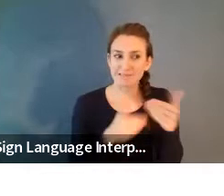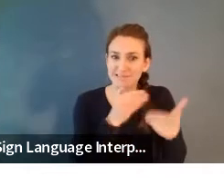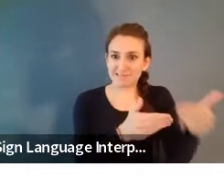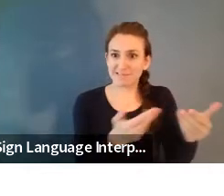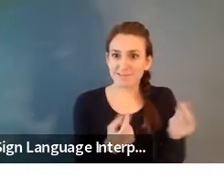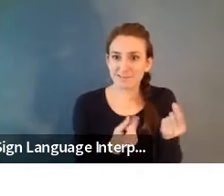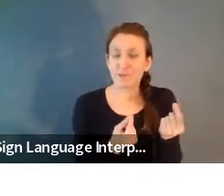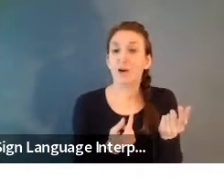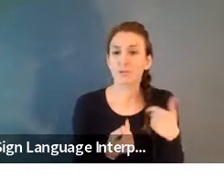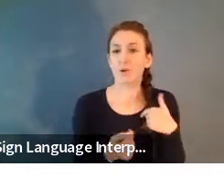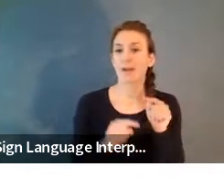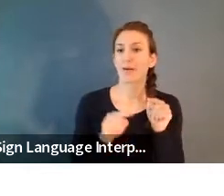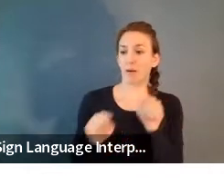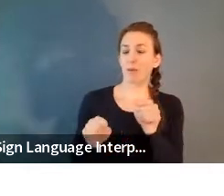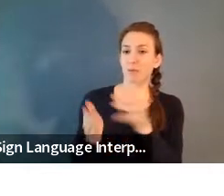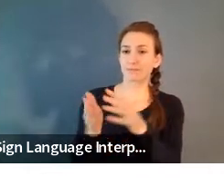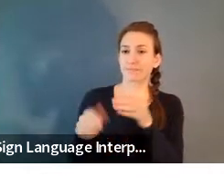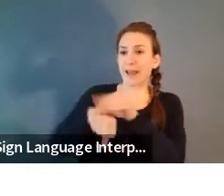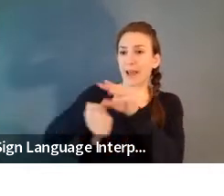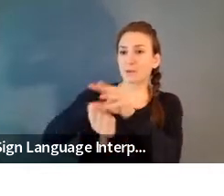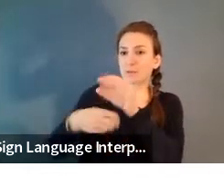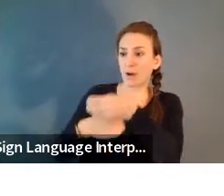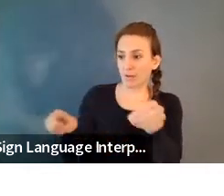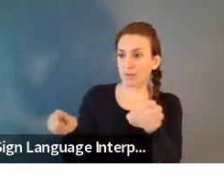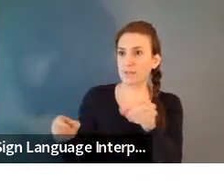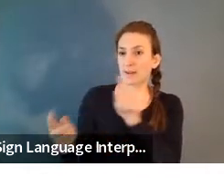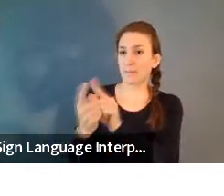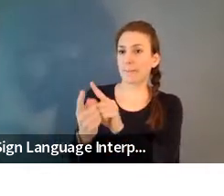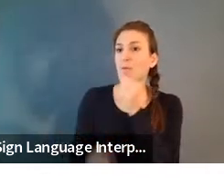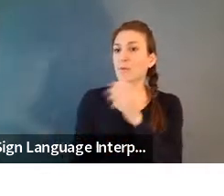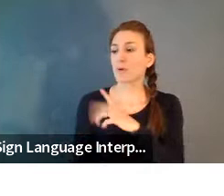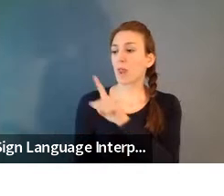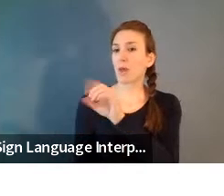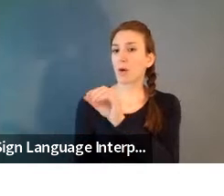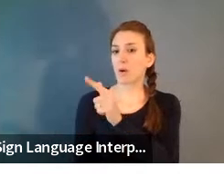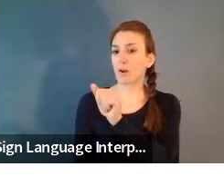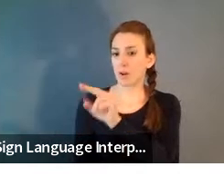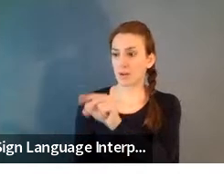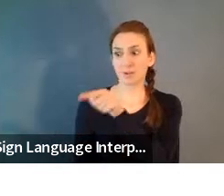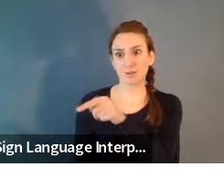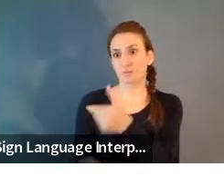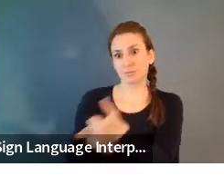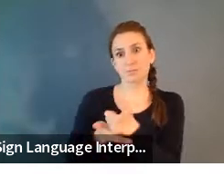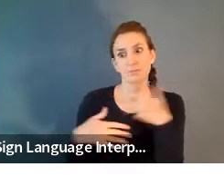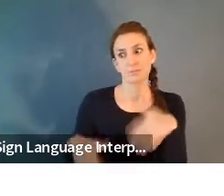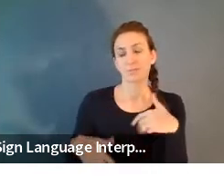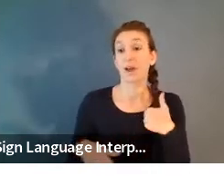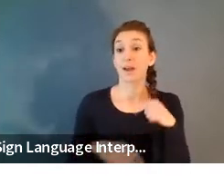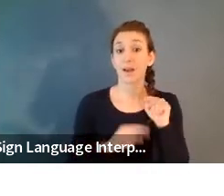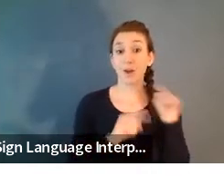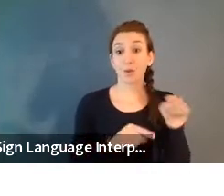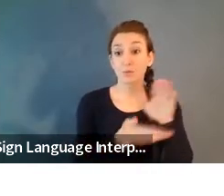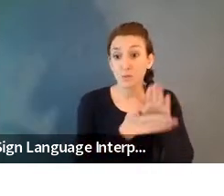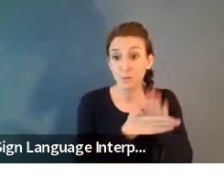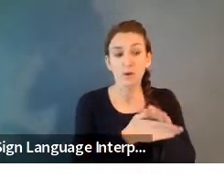really just showed me the way. And I became a Cal Law scholar, graduated Fresno City College with an AA in Law Public